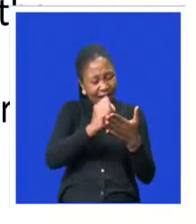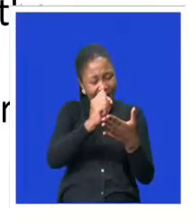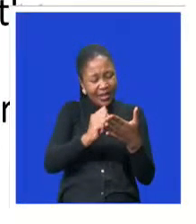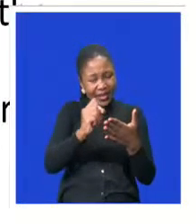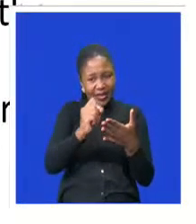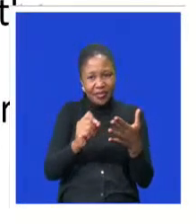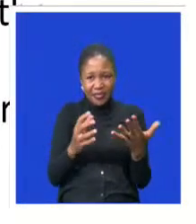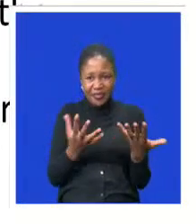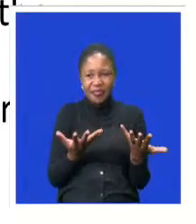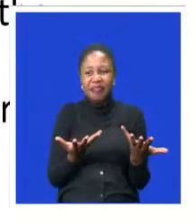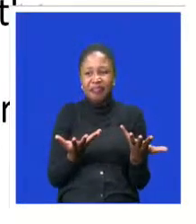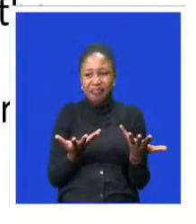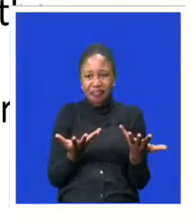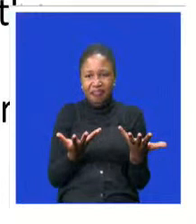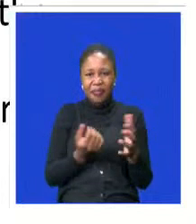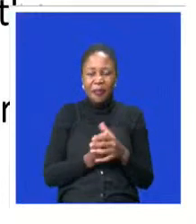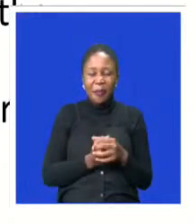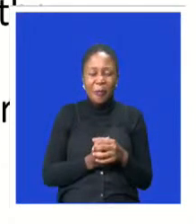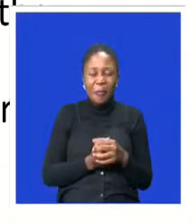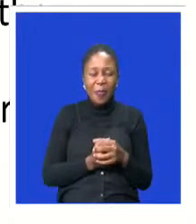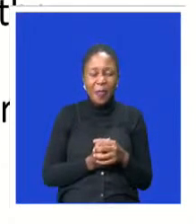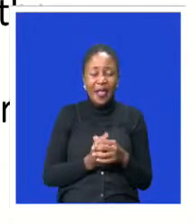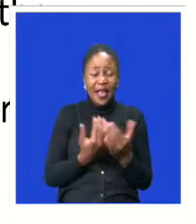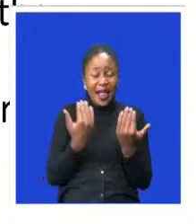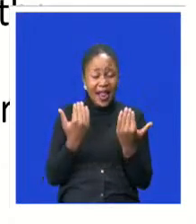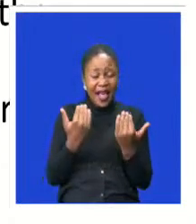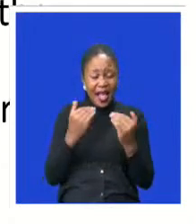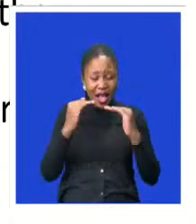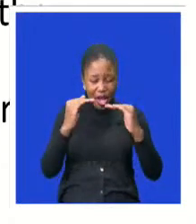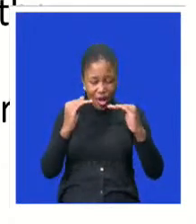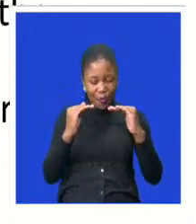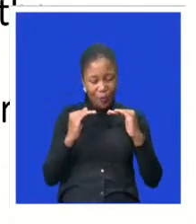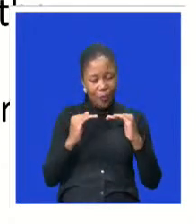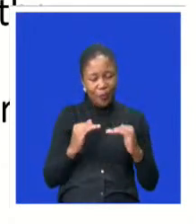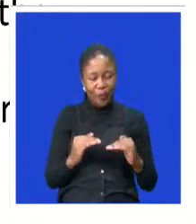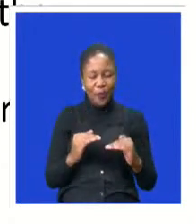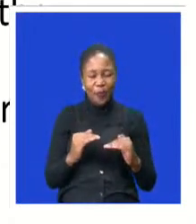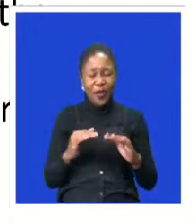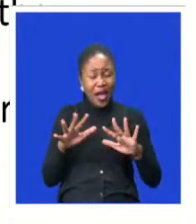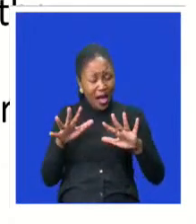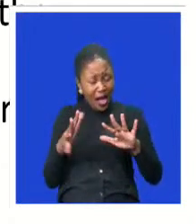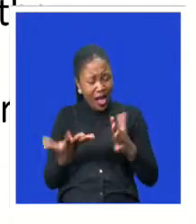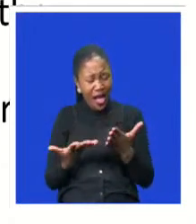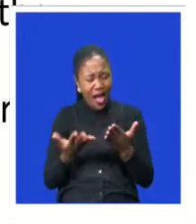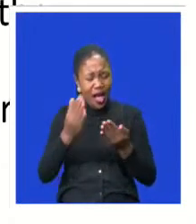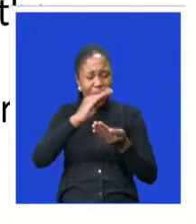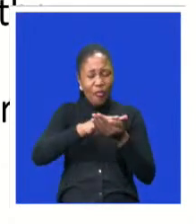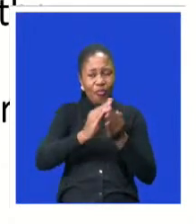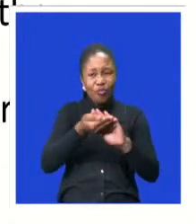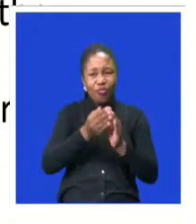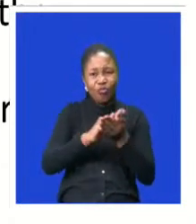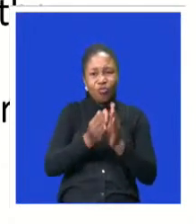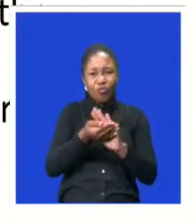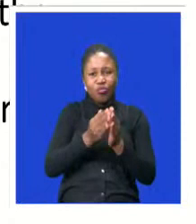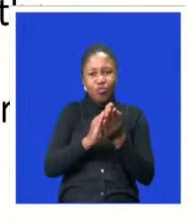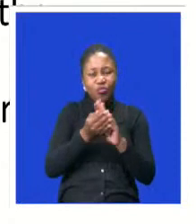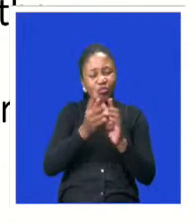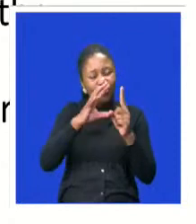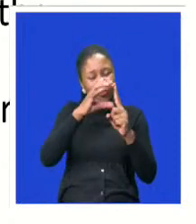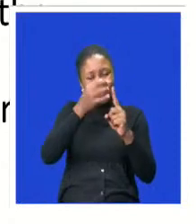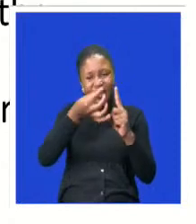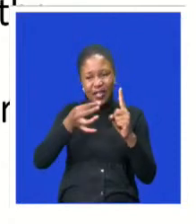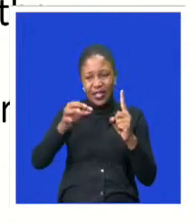The next level that we are moving on to is to construct a sentence. What is a